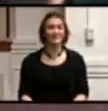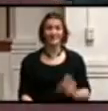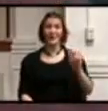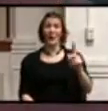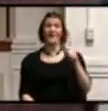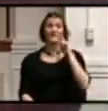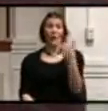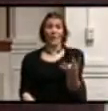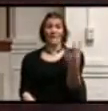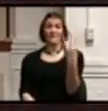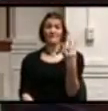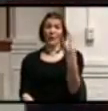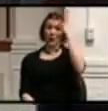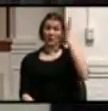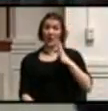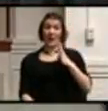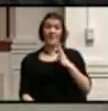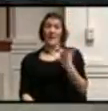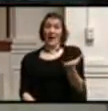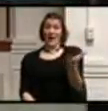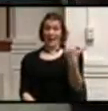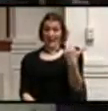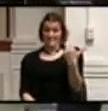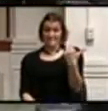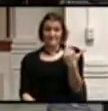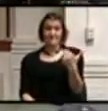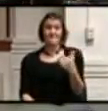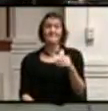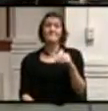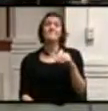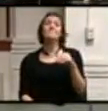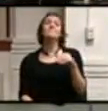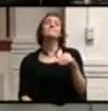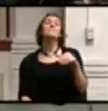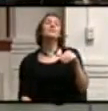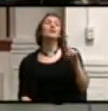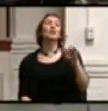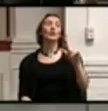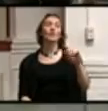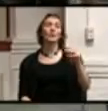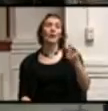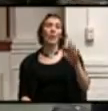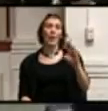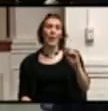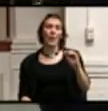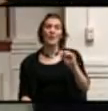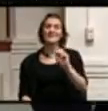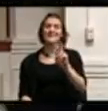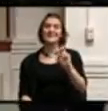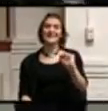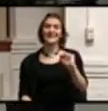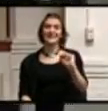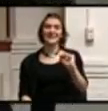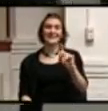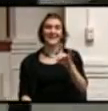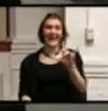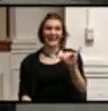come up. Colby Perlo, Stephen Chase Stanley, Callum